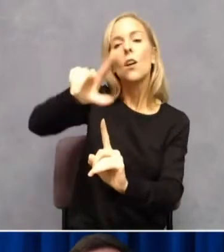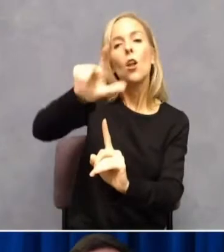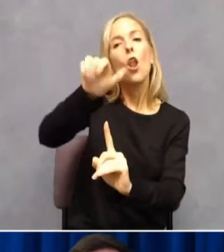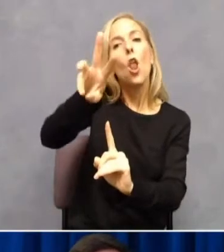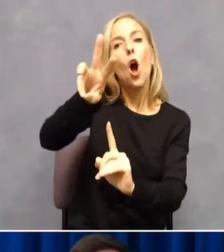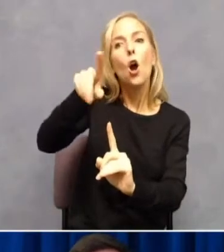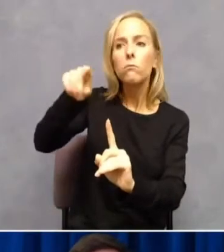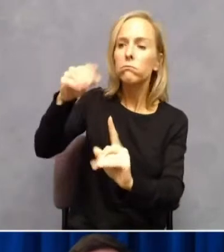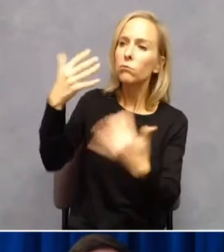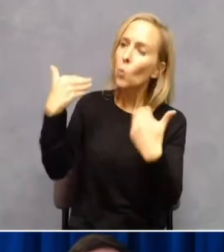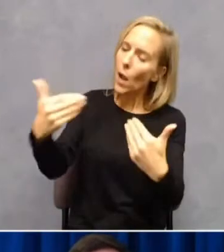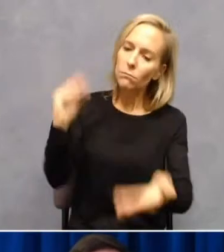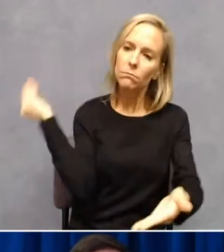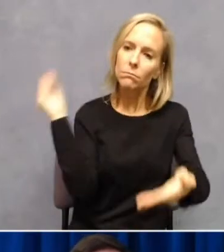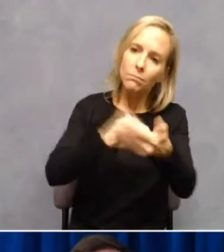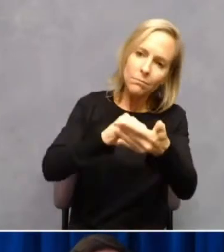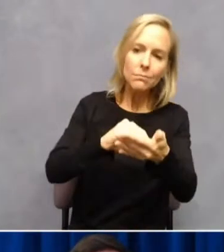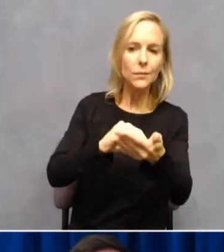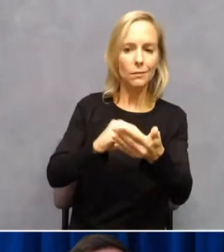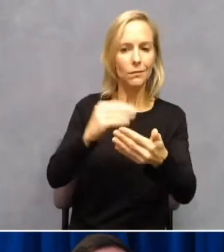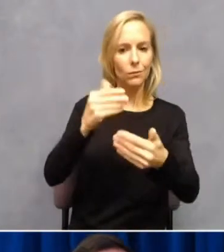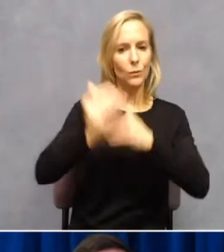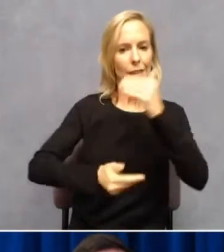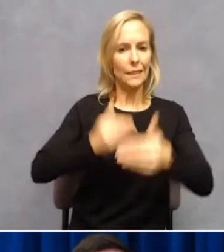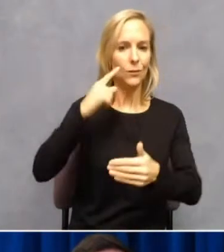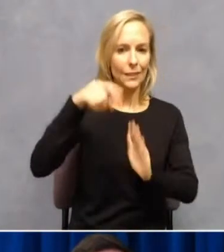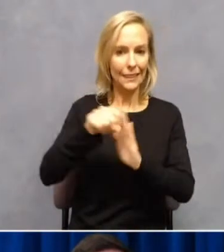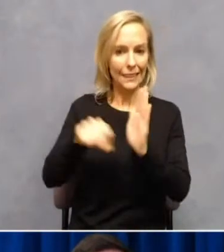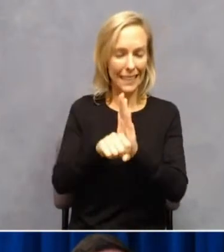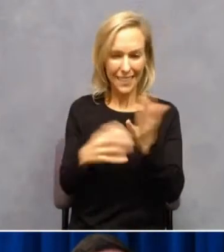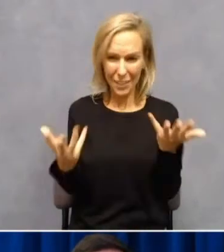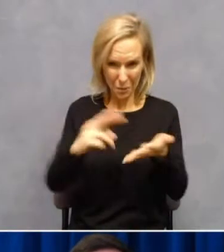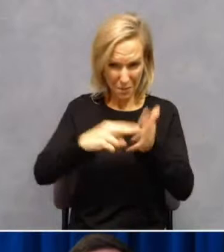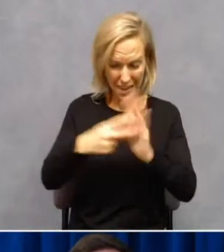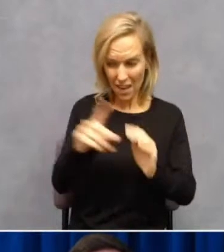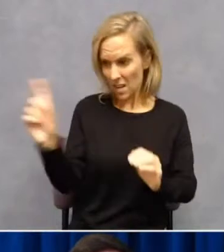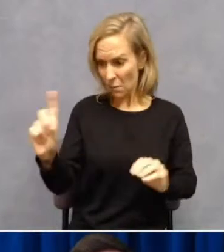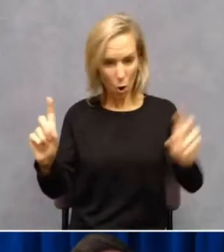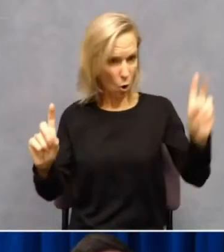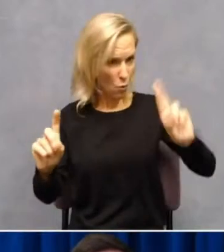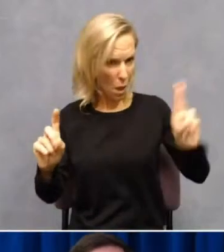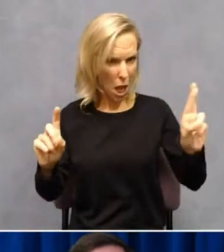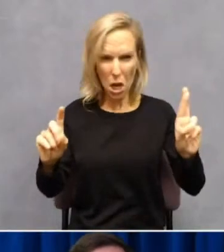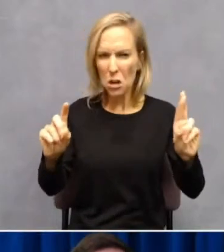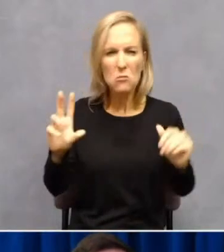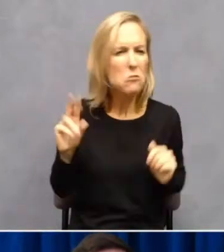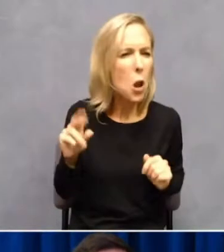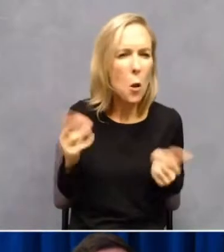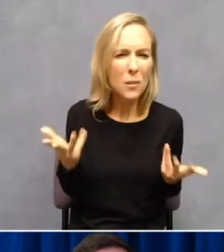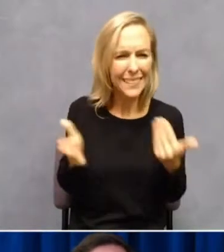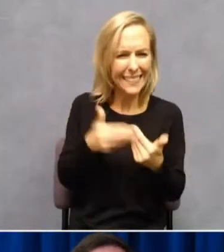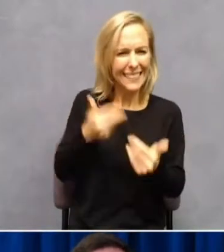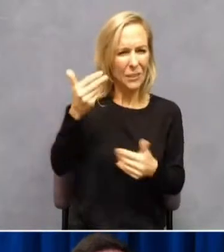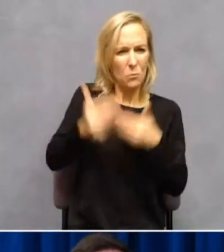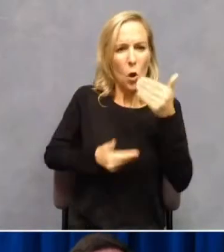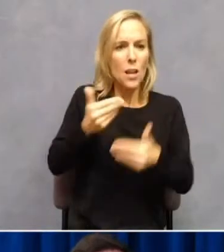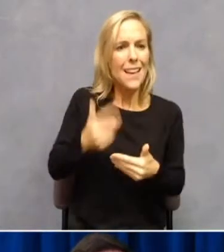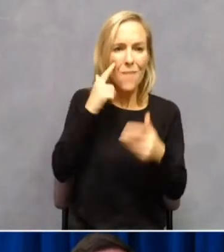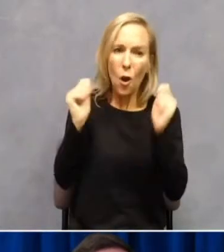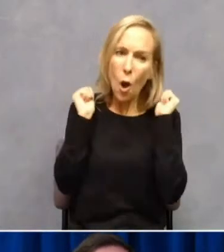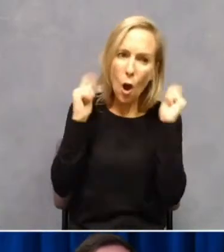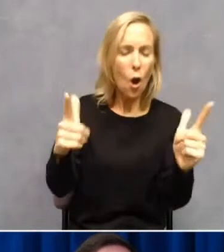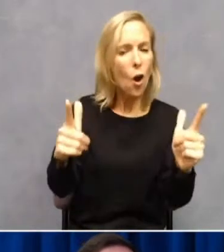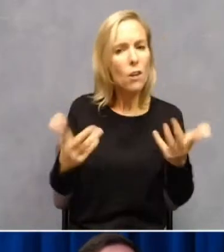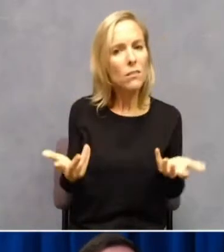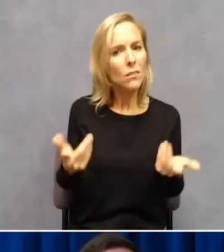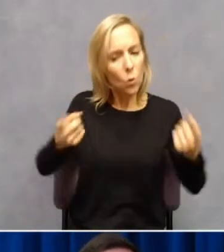state law, because it's not a Republican or a Democrat thing. It's just easier for everybody. And we should all want